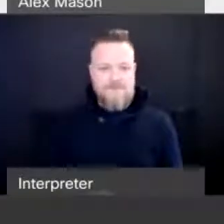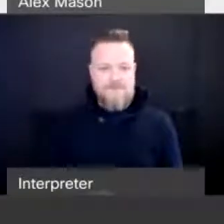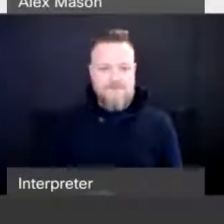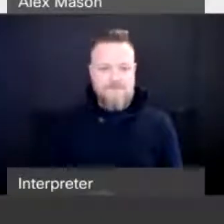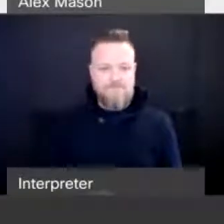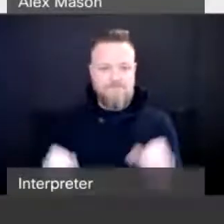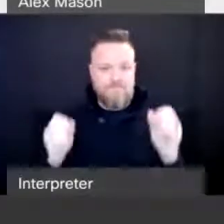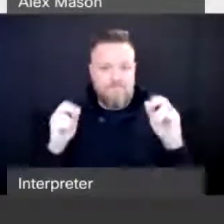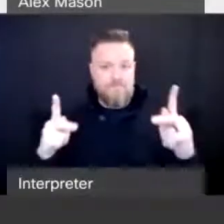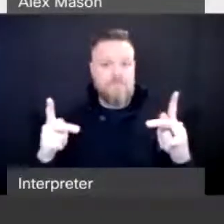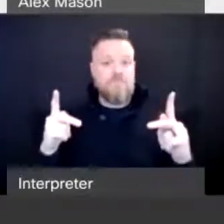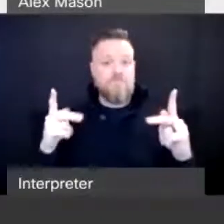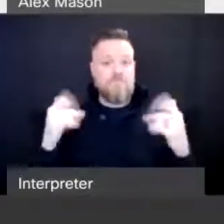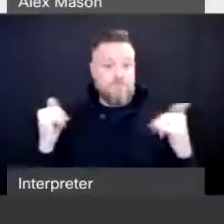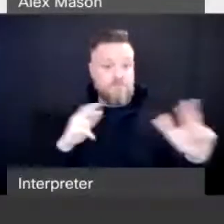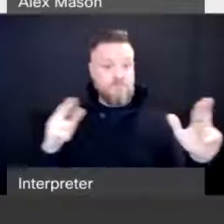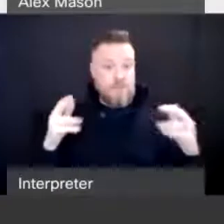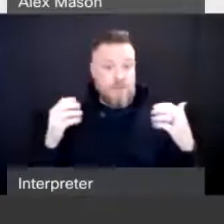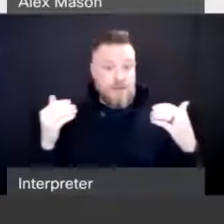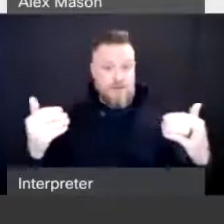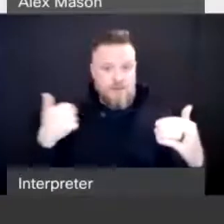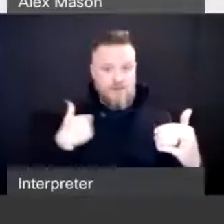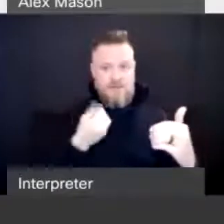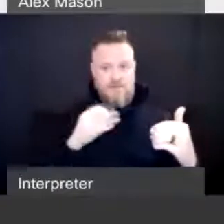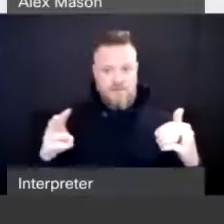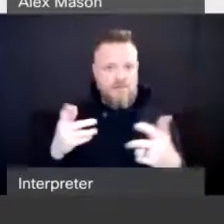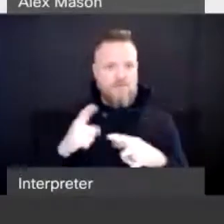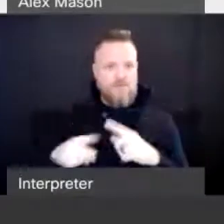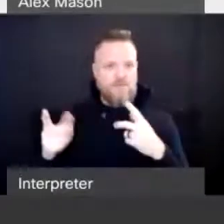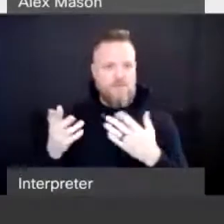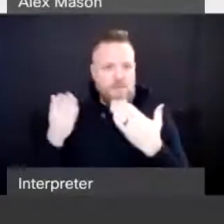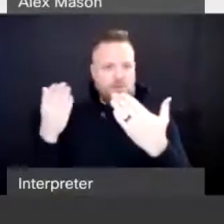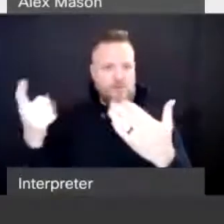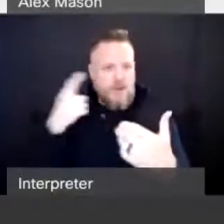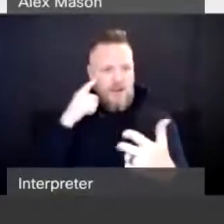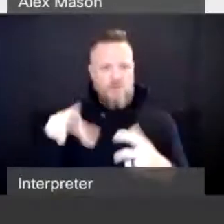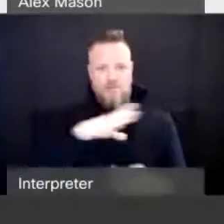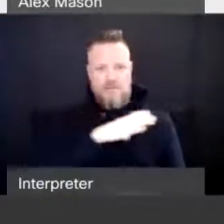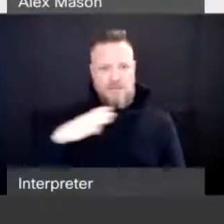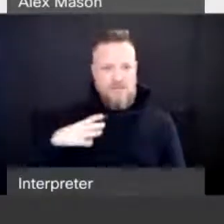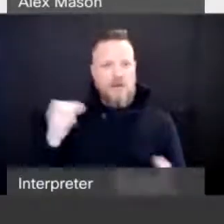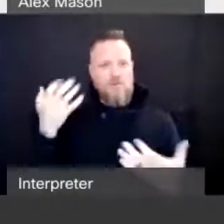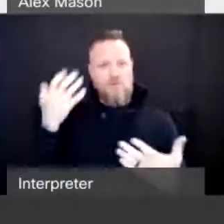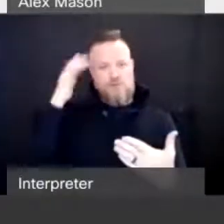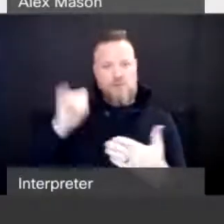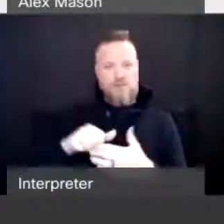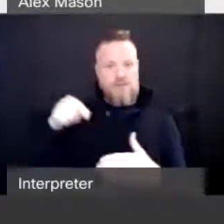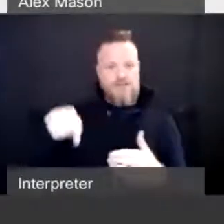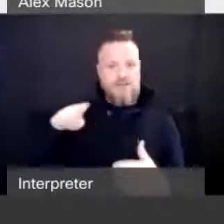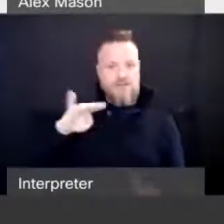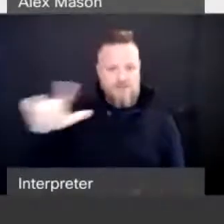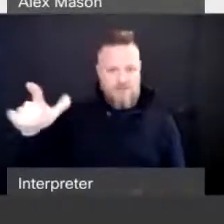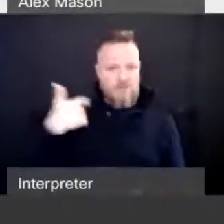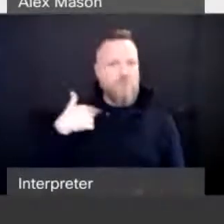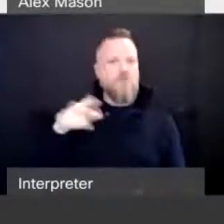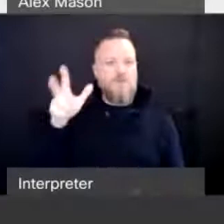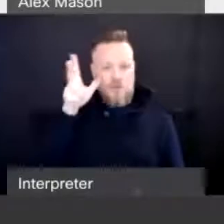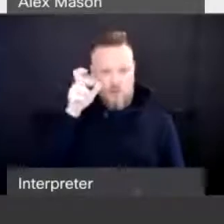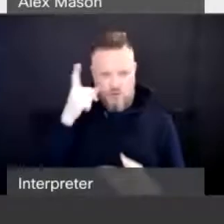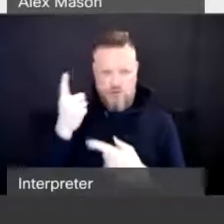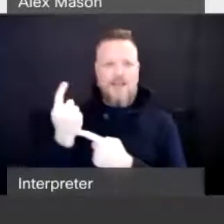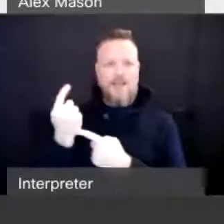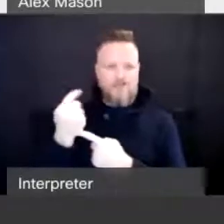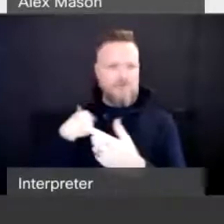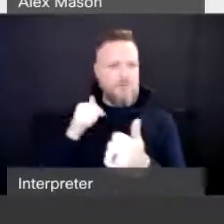Okay, so we are going to move forward. We have several proponents, and I do want the committee to know that this is a bill that we heard last year. In fact, it passed unanimously in